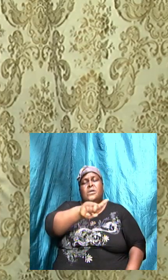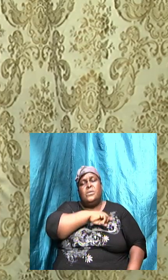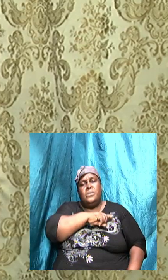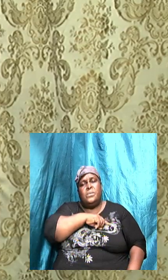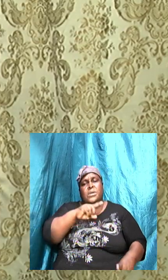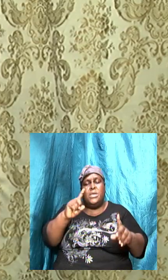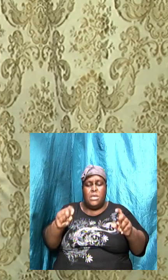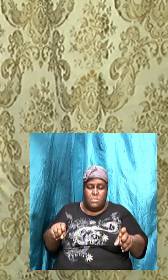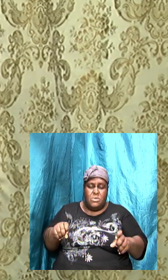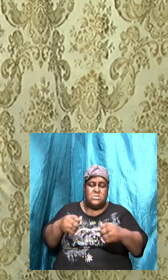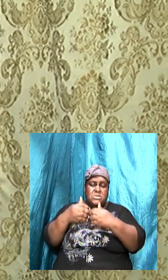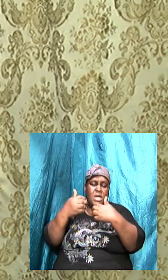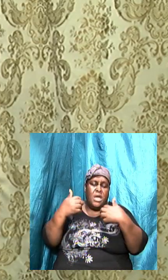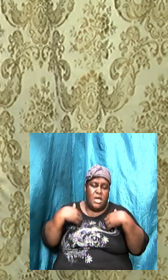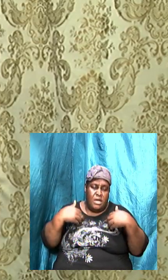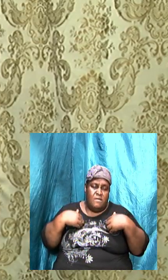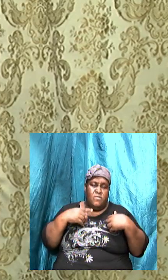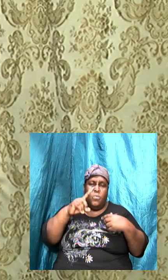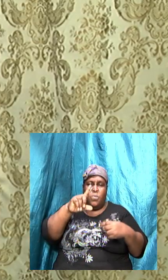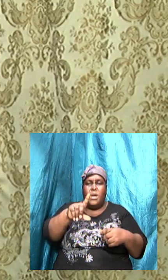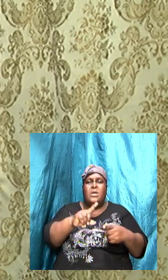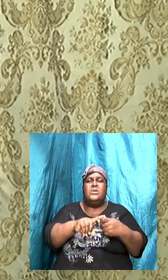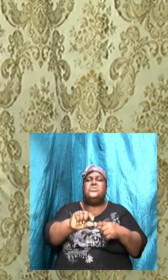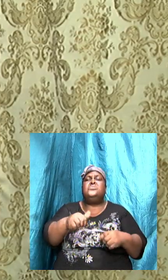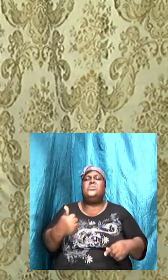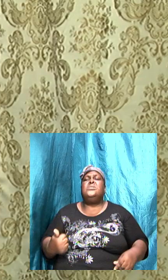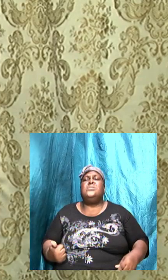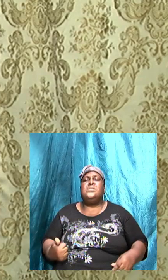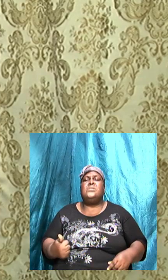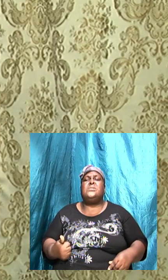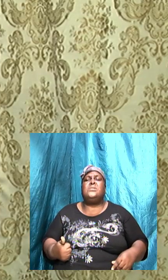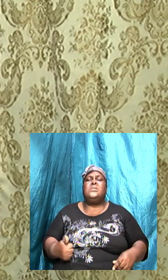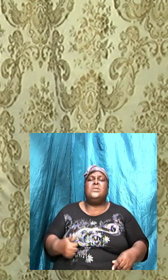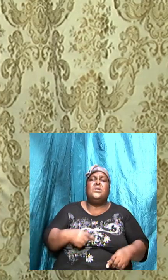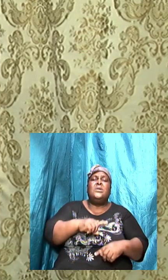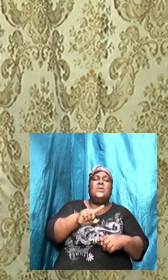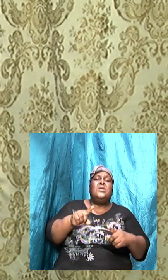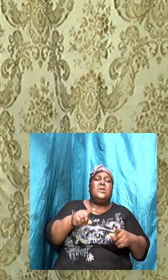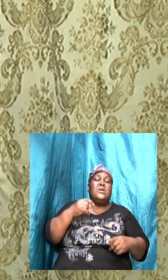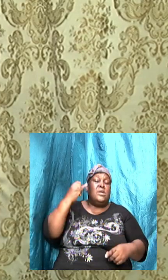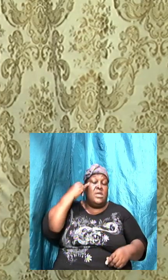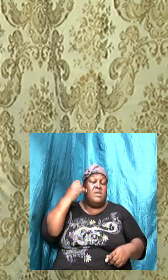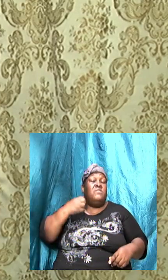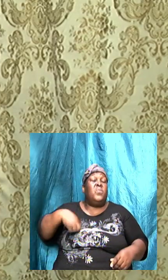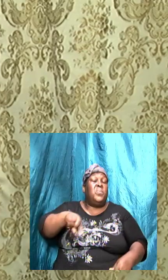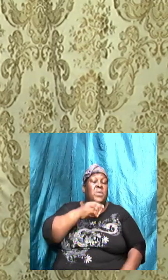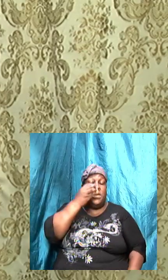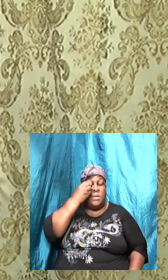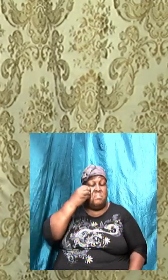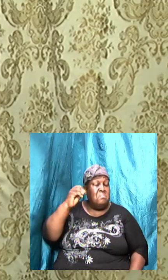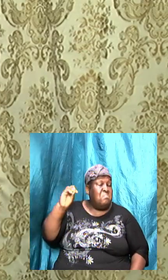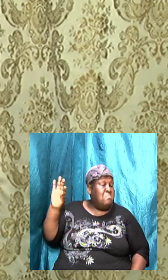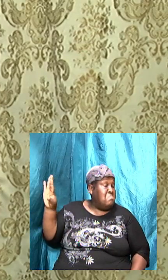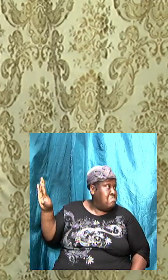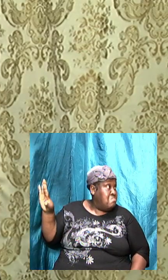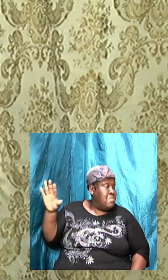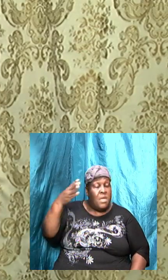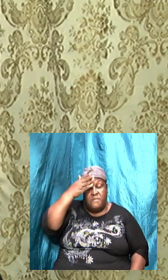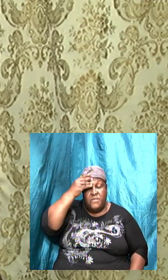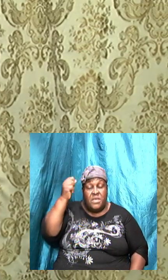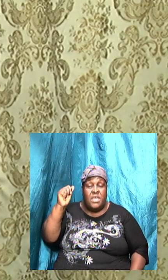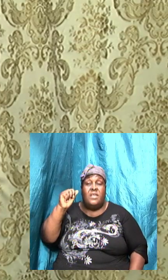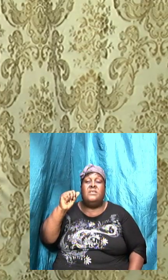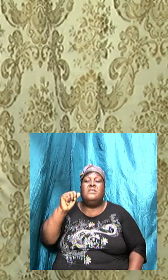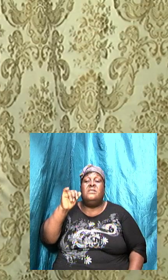one toward the other. If we neglect that love, if we forget that love, no